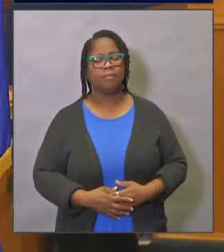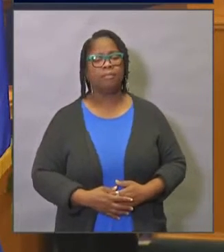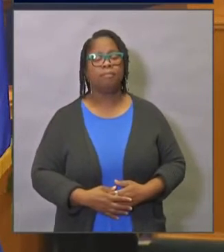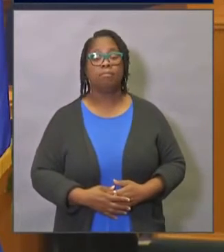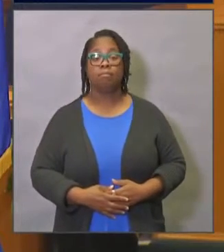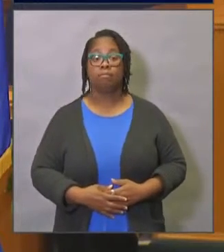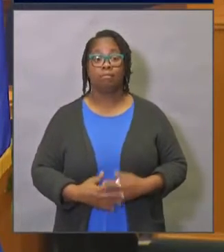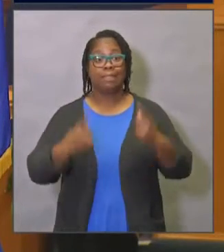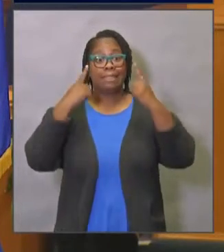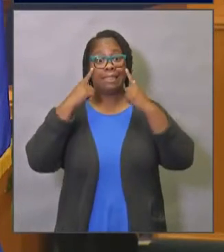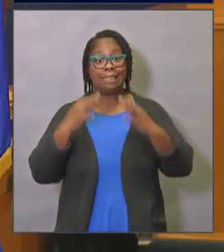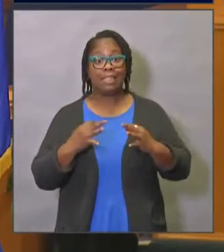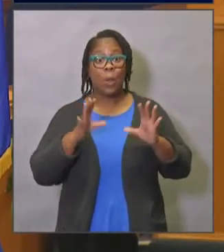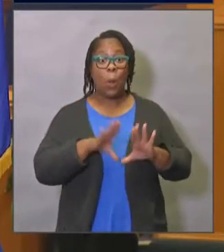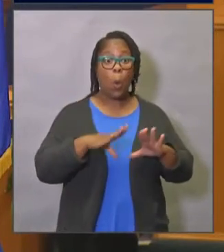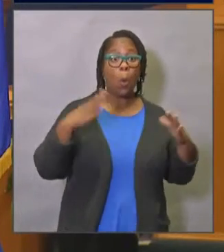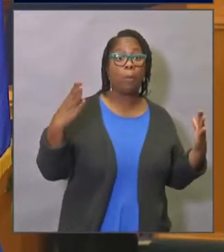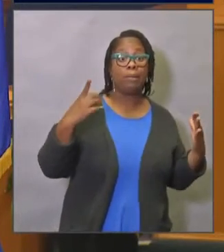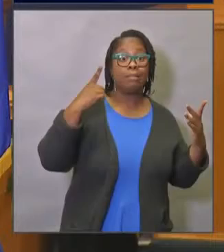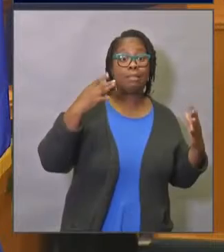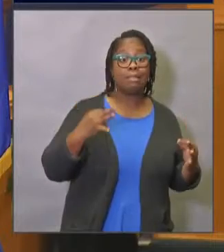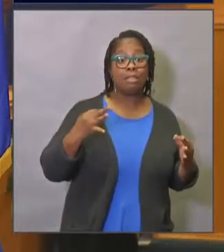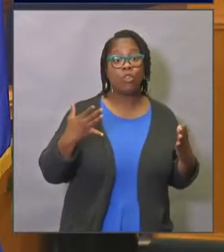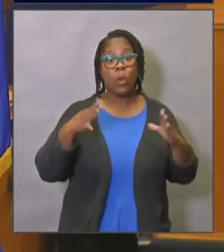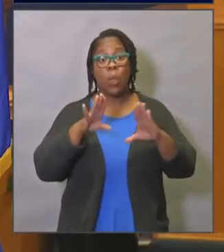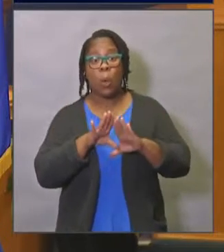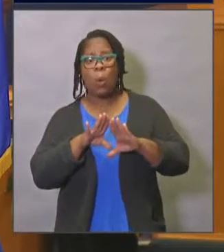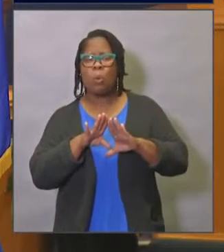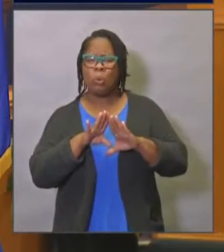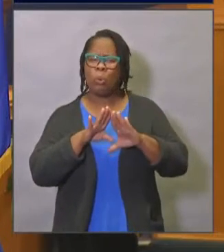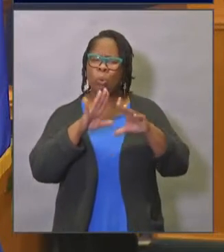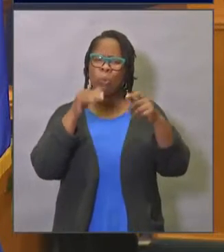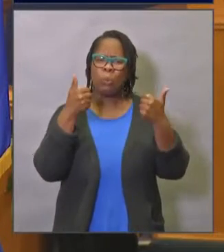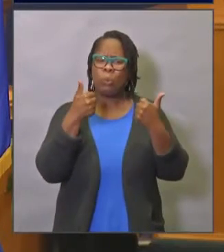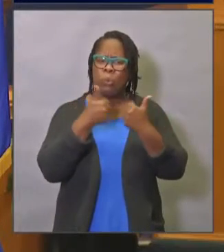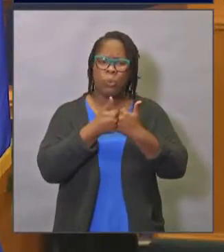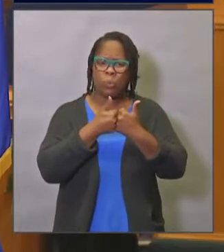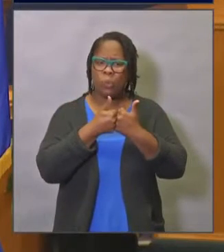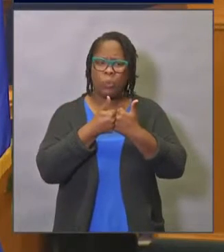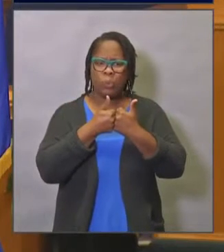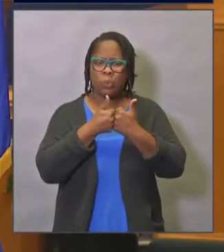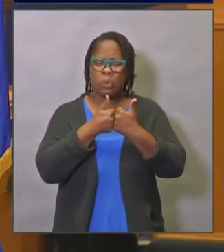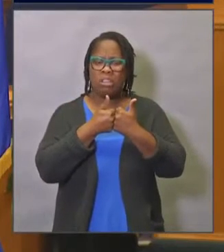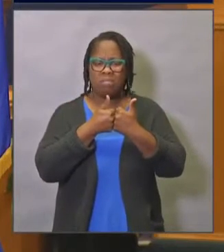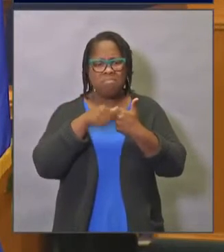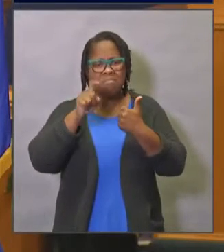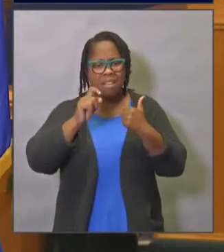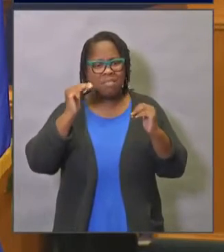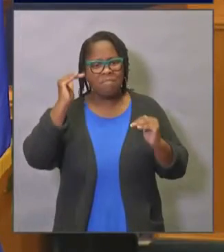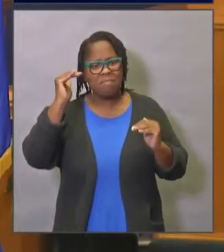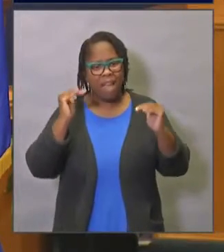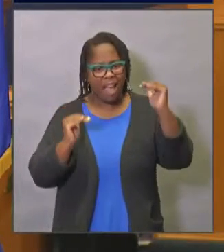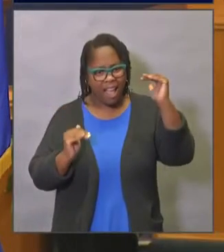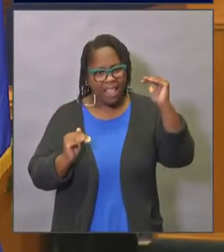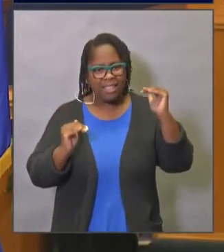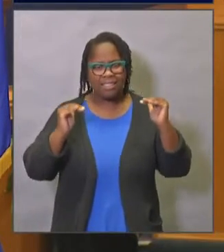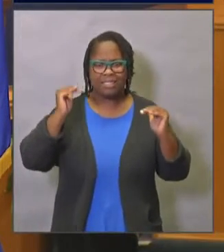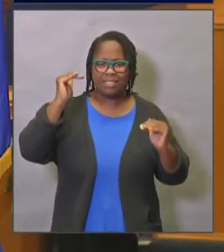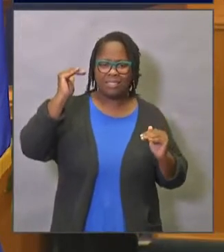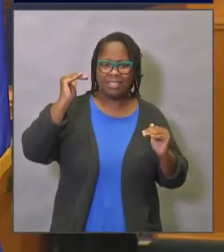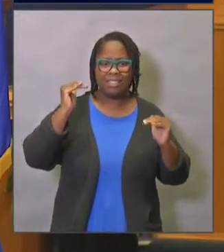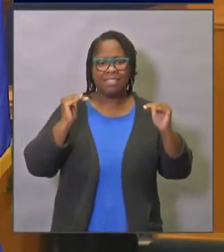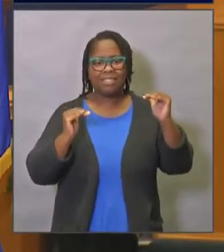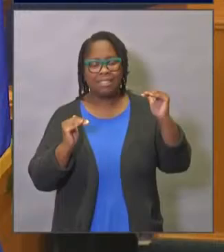really hard decisions, and again, it's a balance of trying to make sure that we're